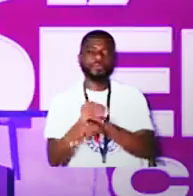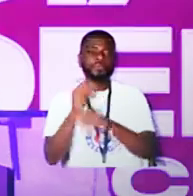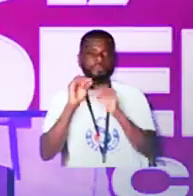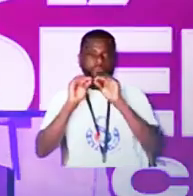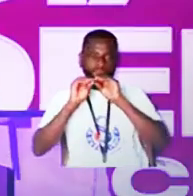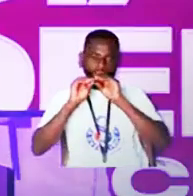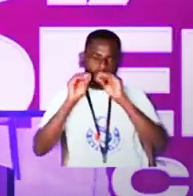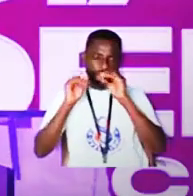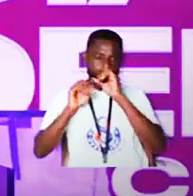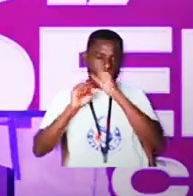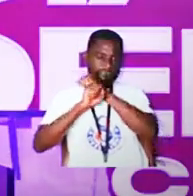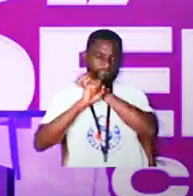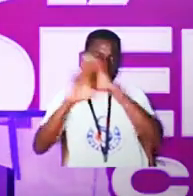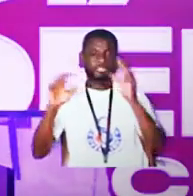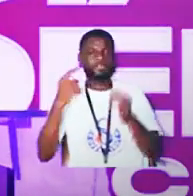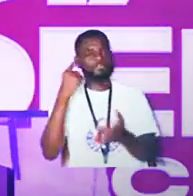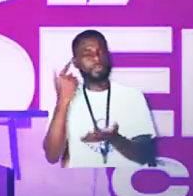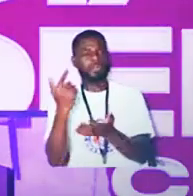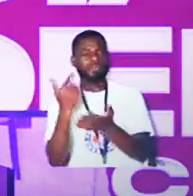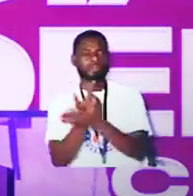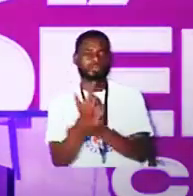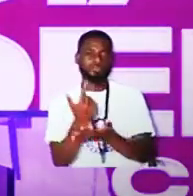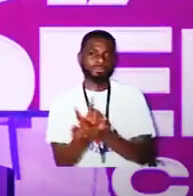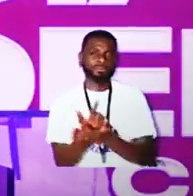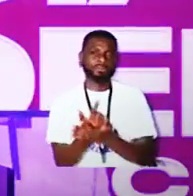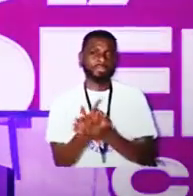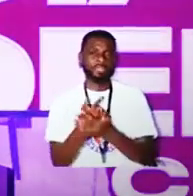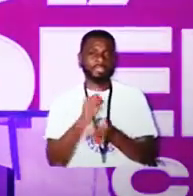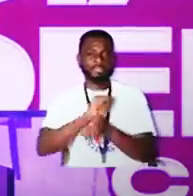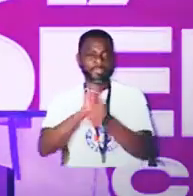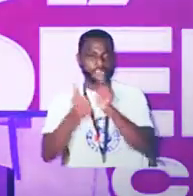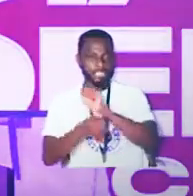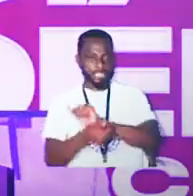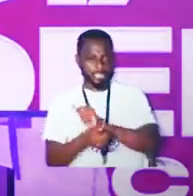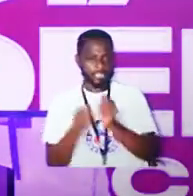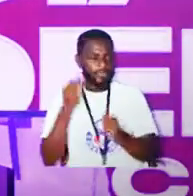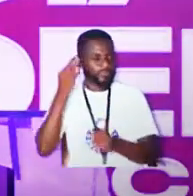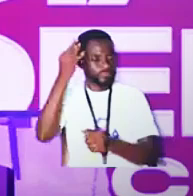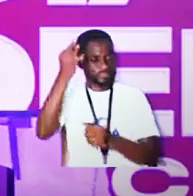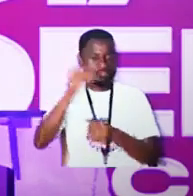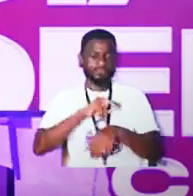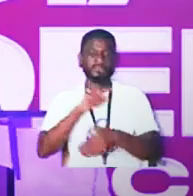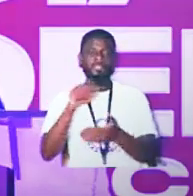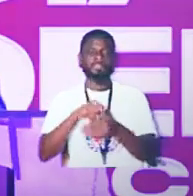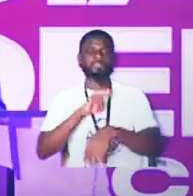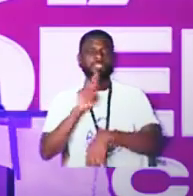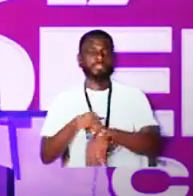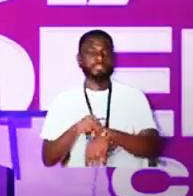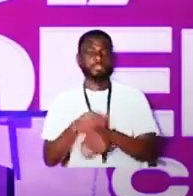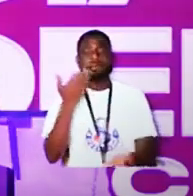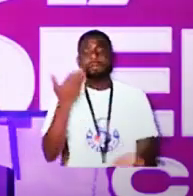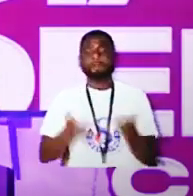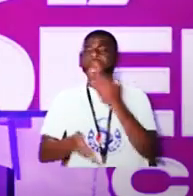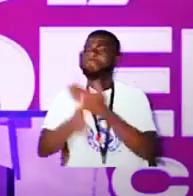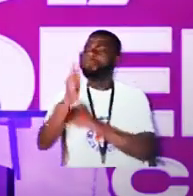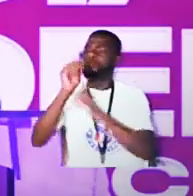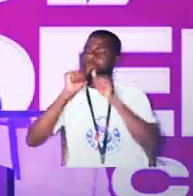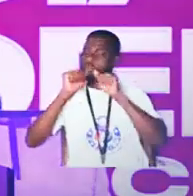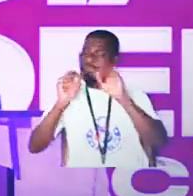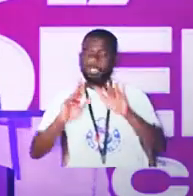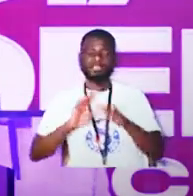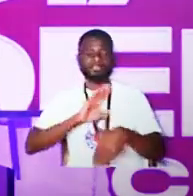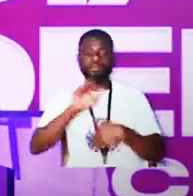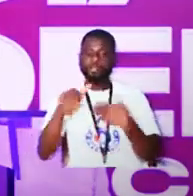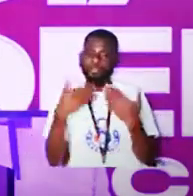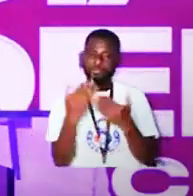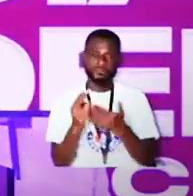country and alter the course of this nation. May the Lord bless all of us,